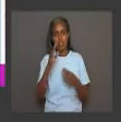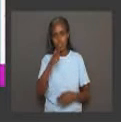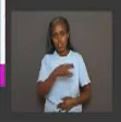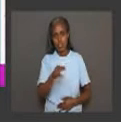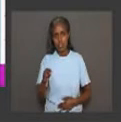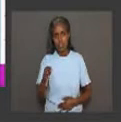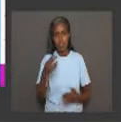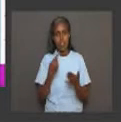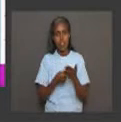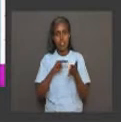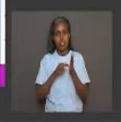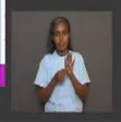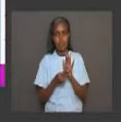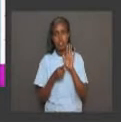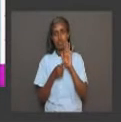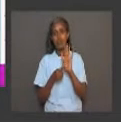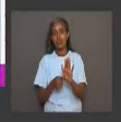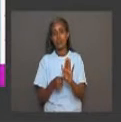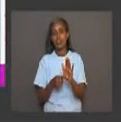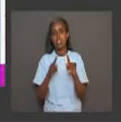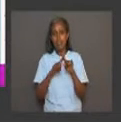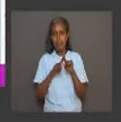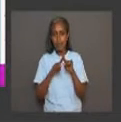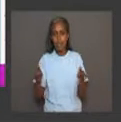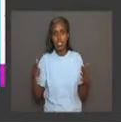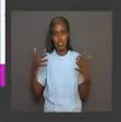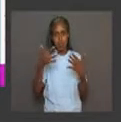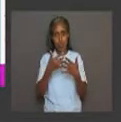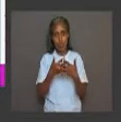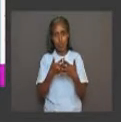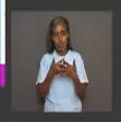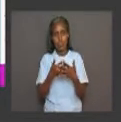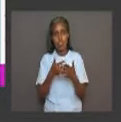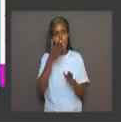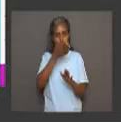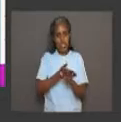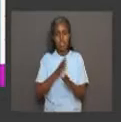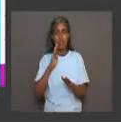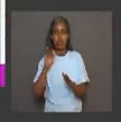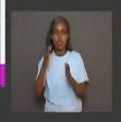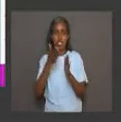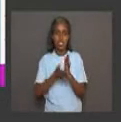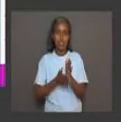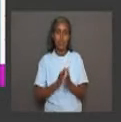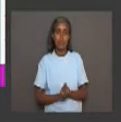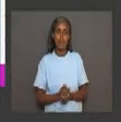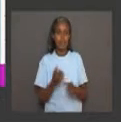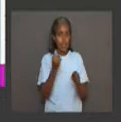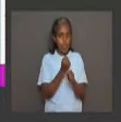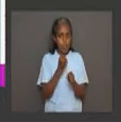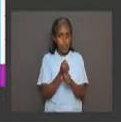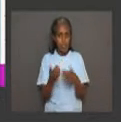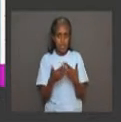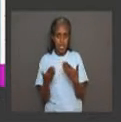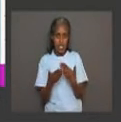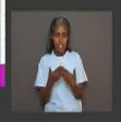Multiple bar charts show the various components side by side, making it